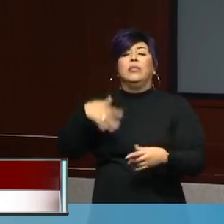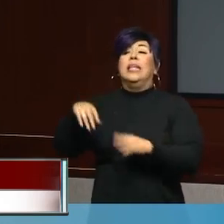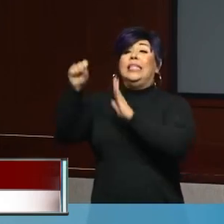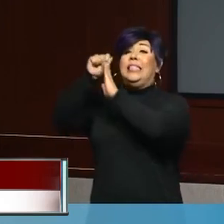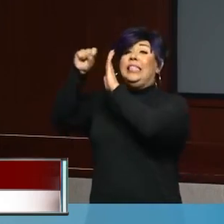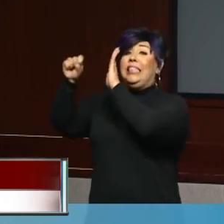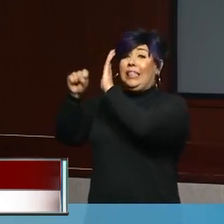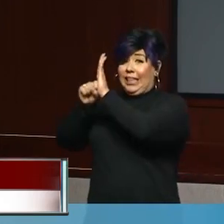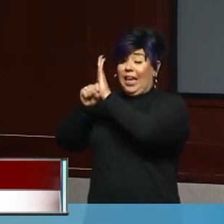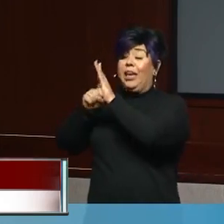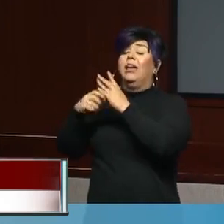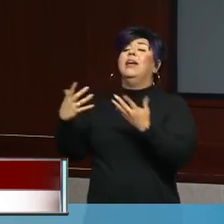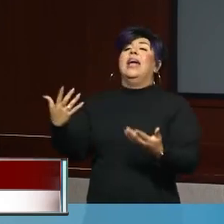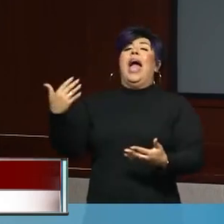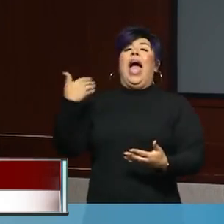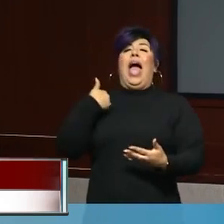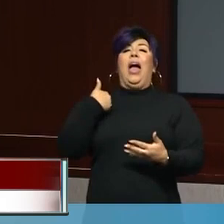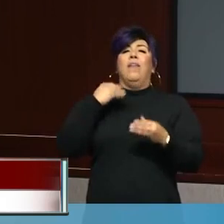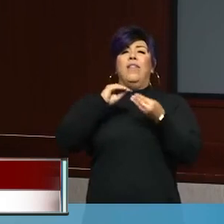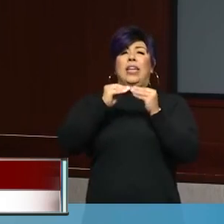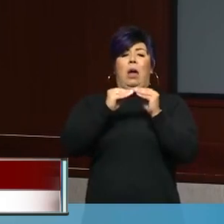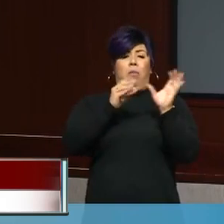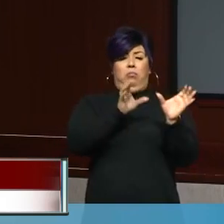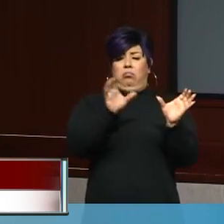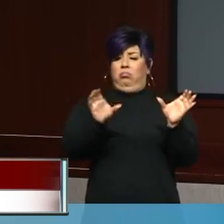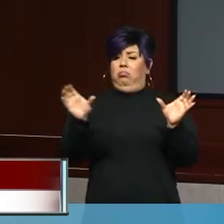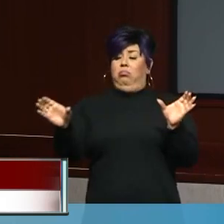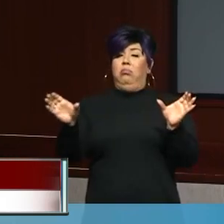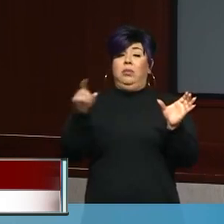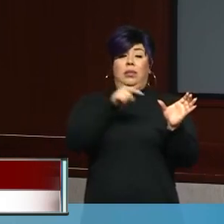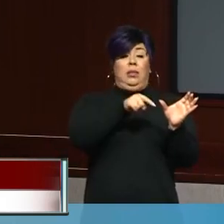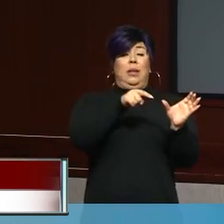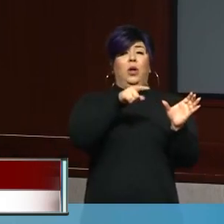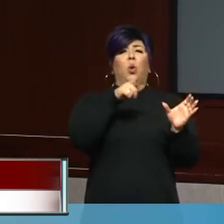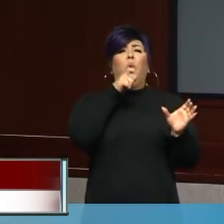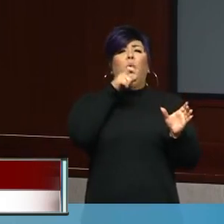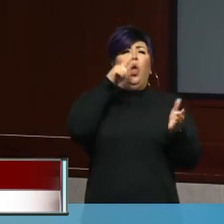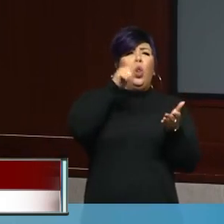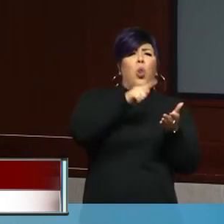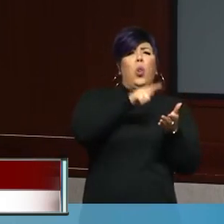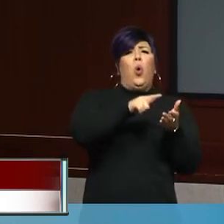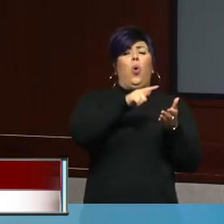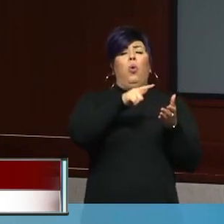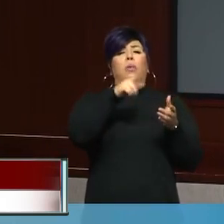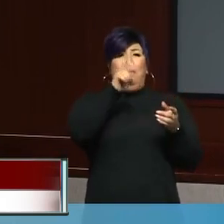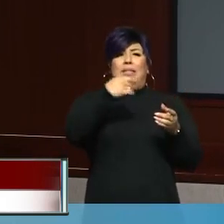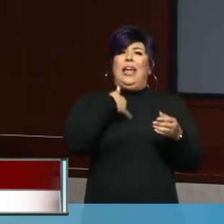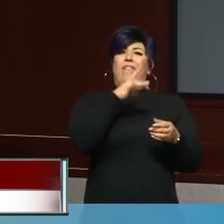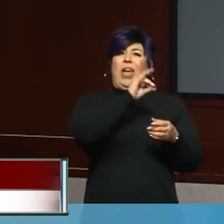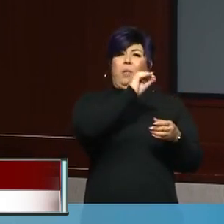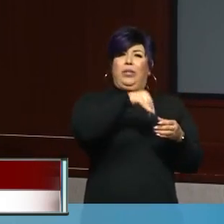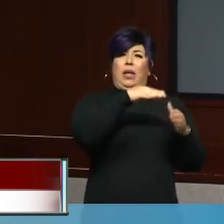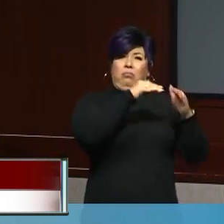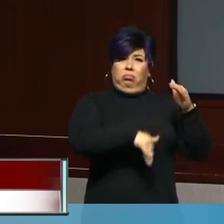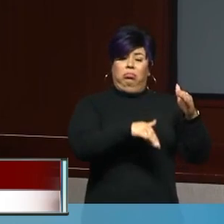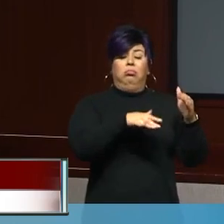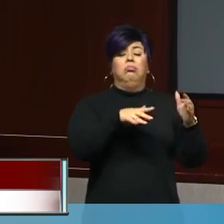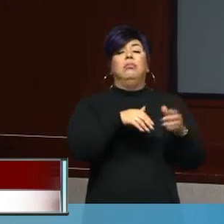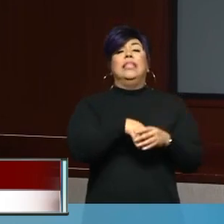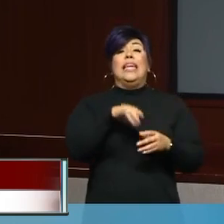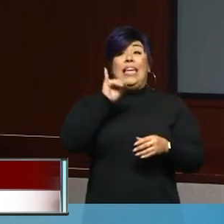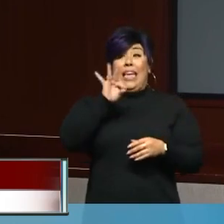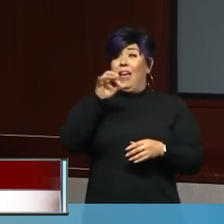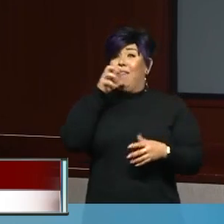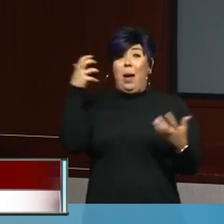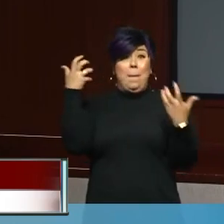this lowest quartile would have a testing positivity of 8% or below. If we did not meet that